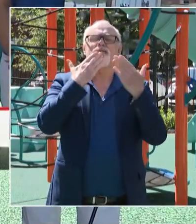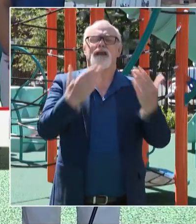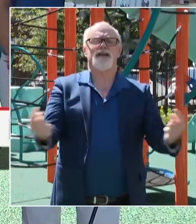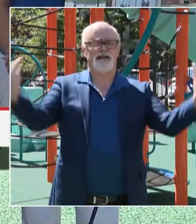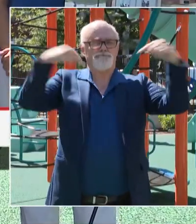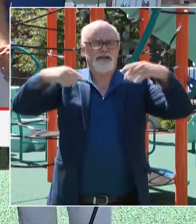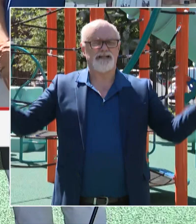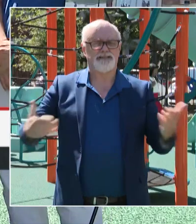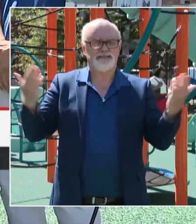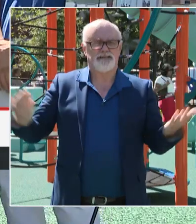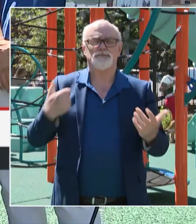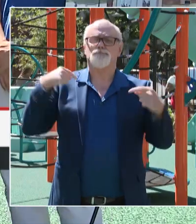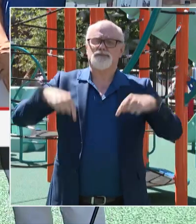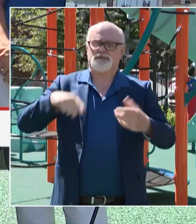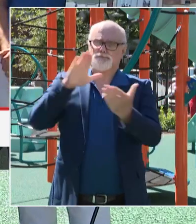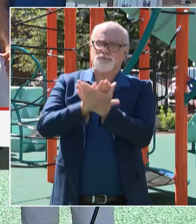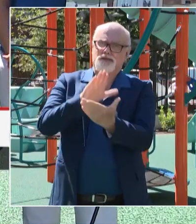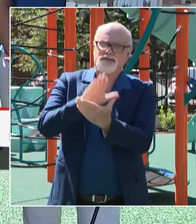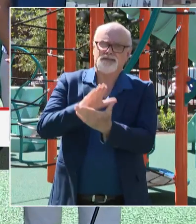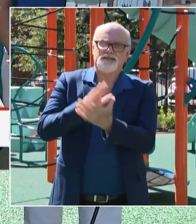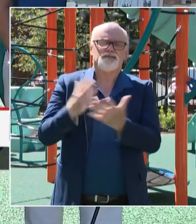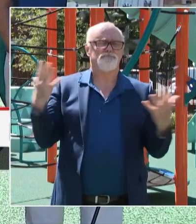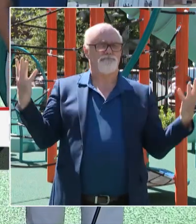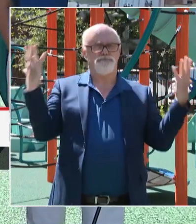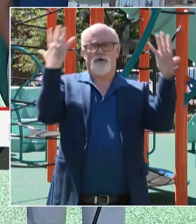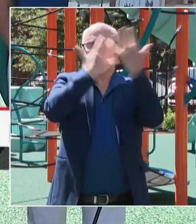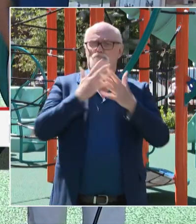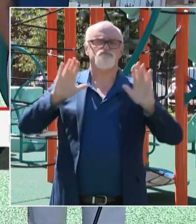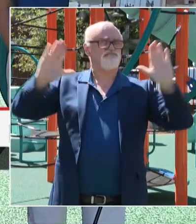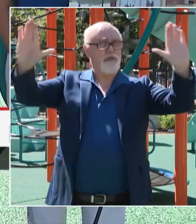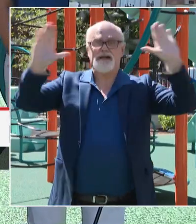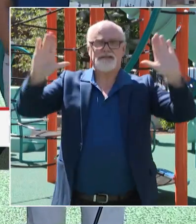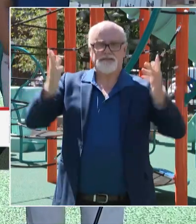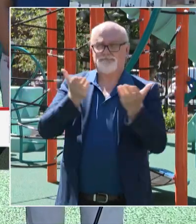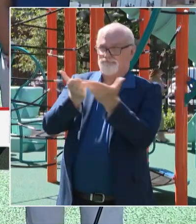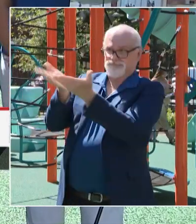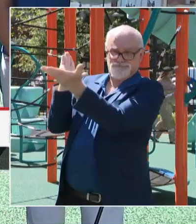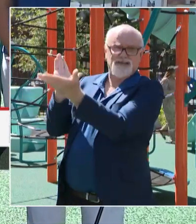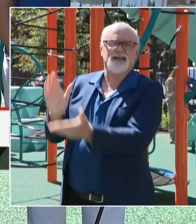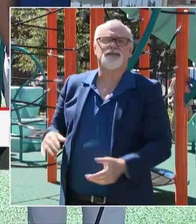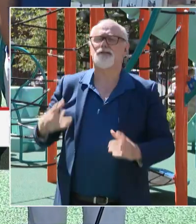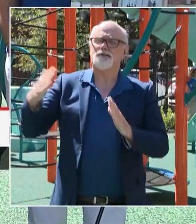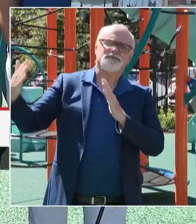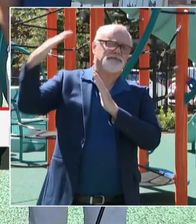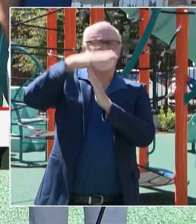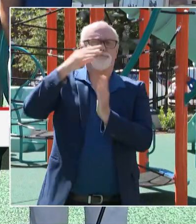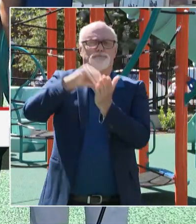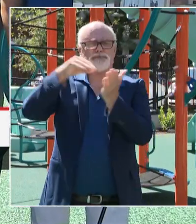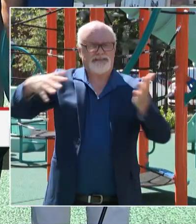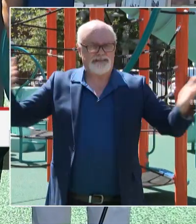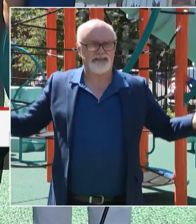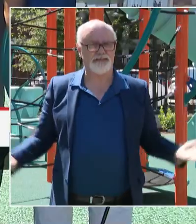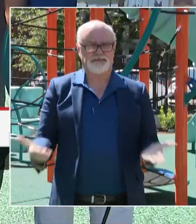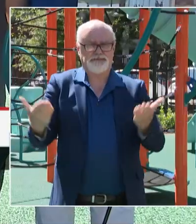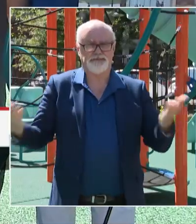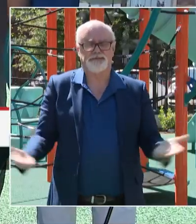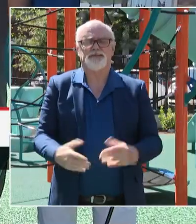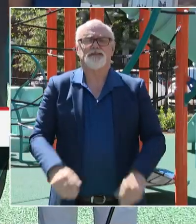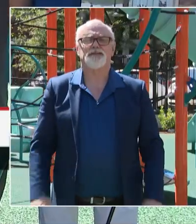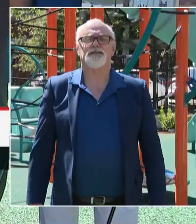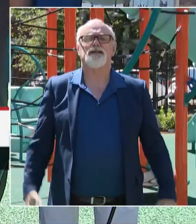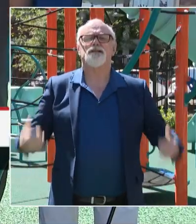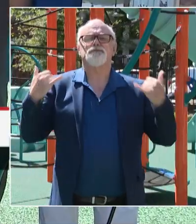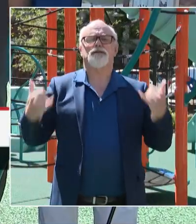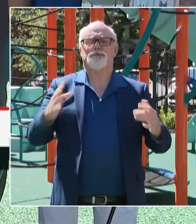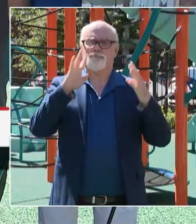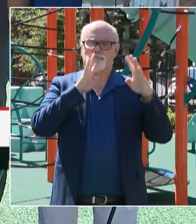pretty great. Aquí en Adams tenemos los mejores estudiantes brindándonos la mejor educación bilingüe